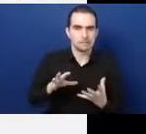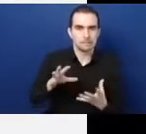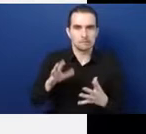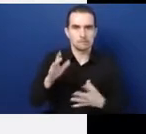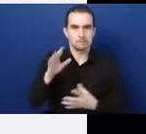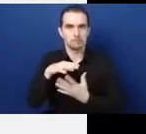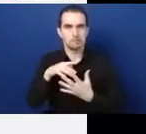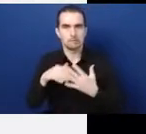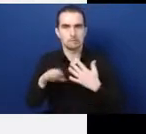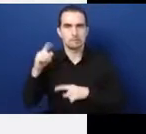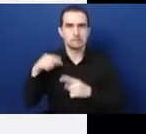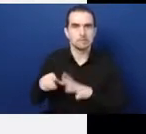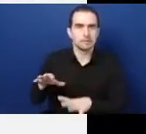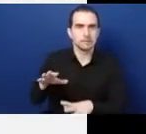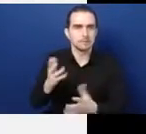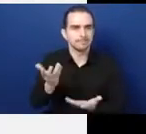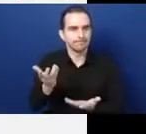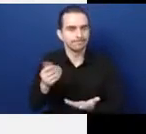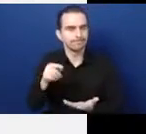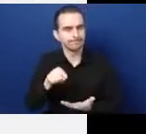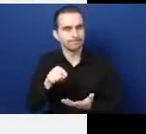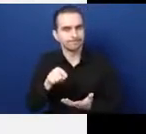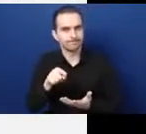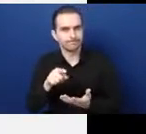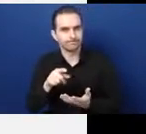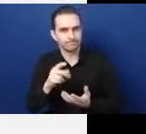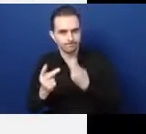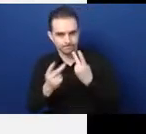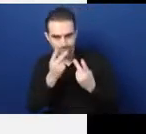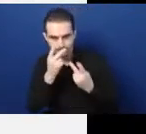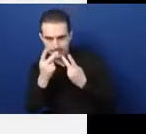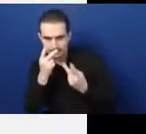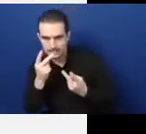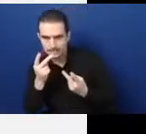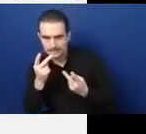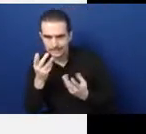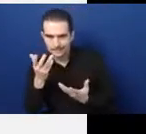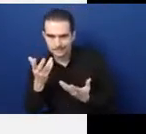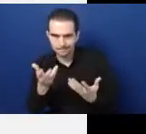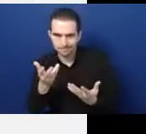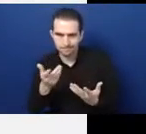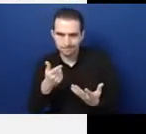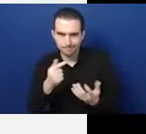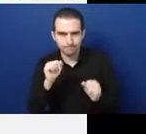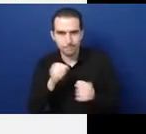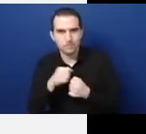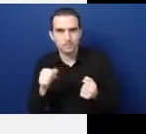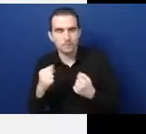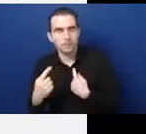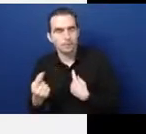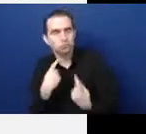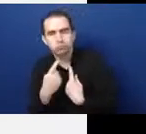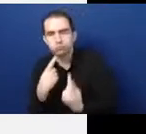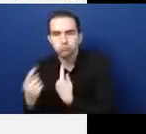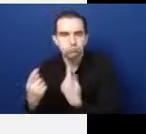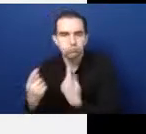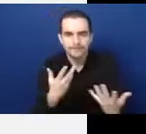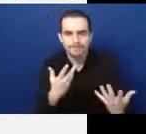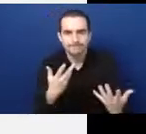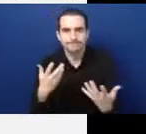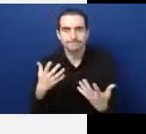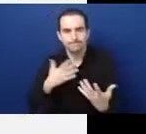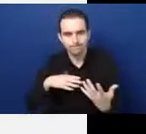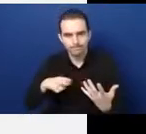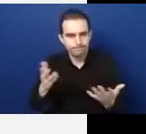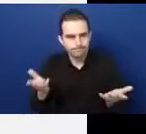Yes, safeguarding, what we've learned, it's a human rights issue that we need to appreciate that any organization has